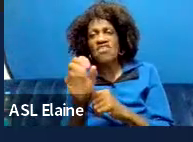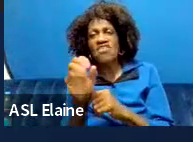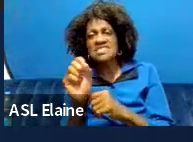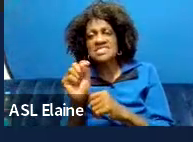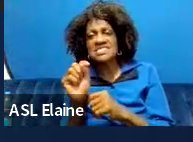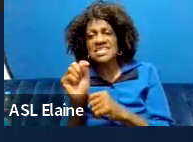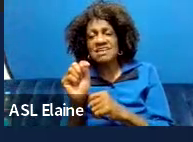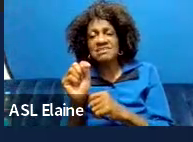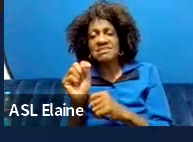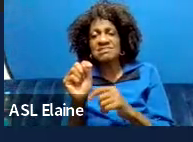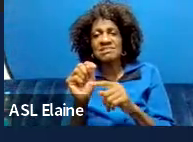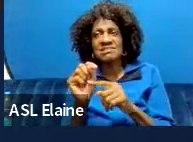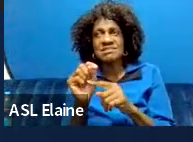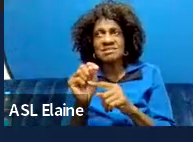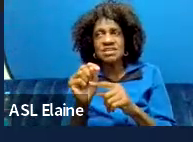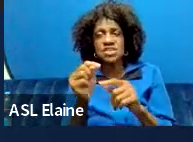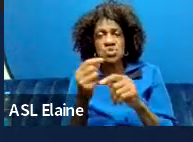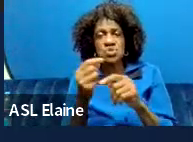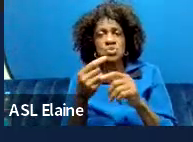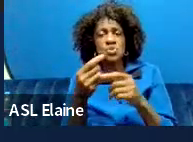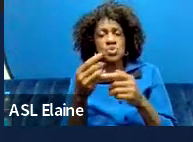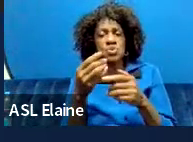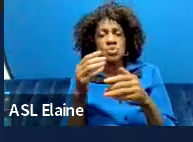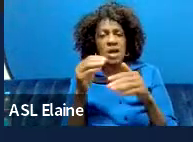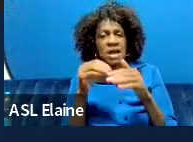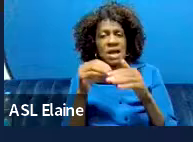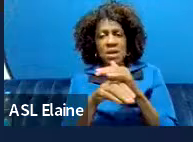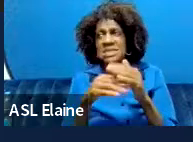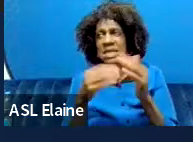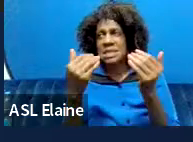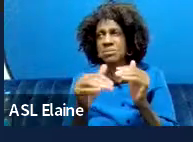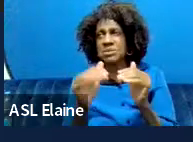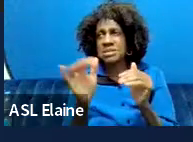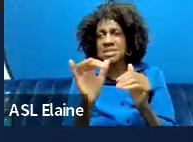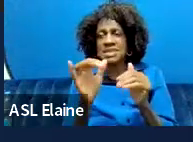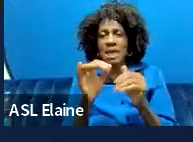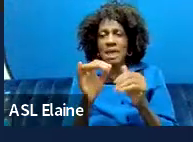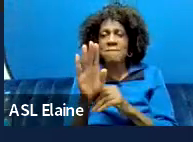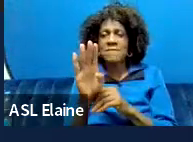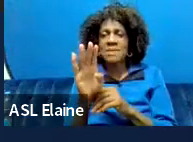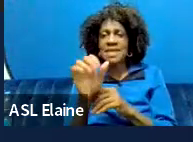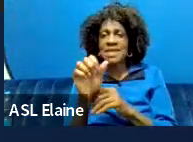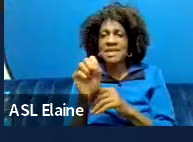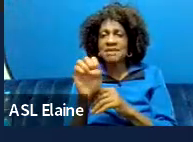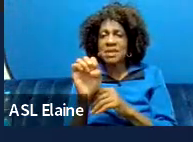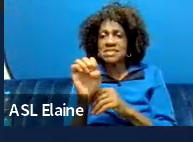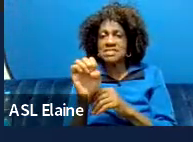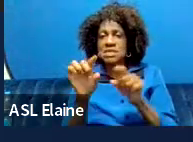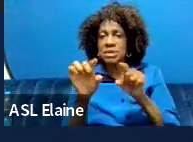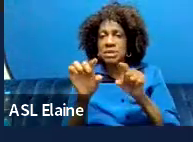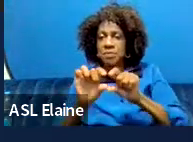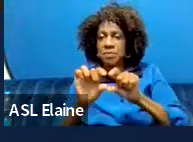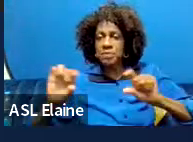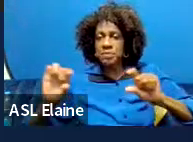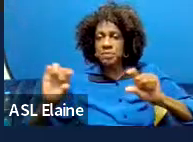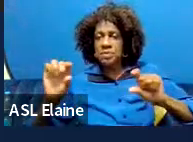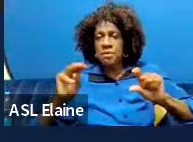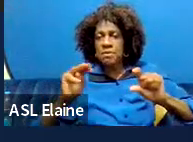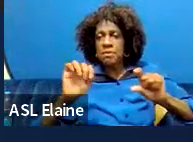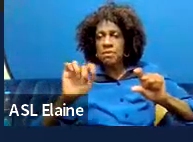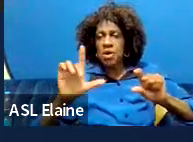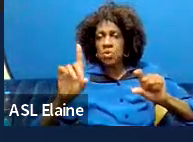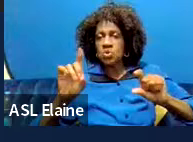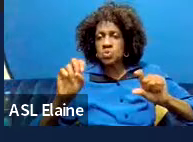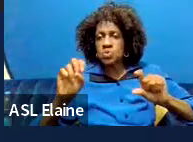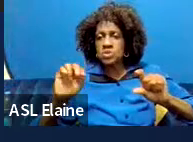We say that it can be offset to accommodate something as limited as base molding. or the baseboards. Mhm. But if you have a door